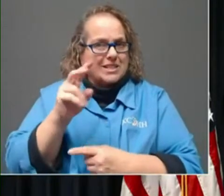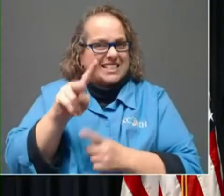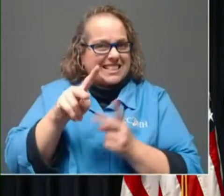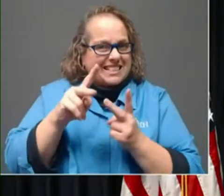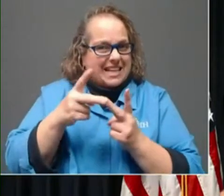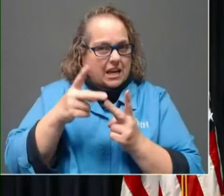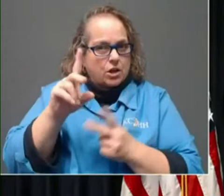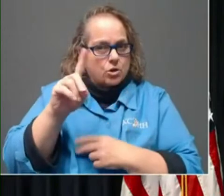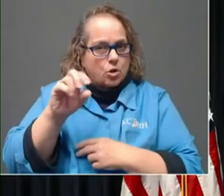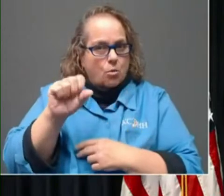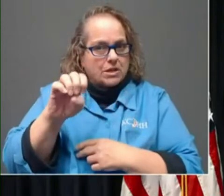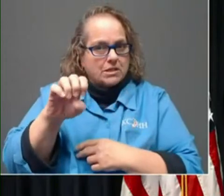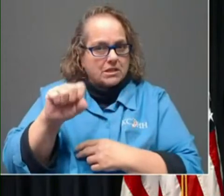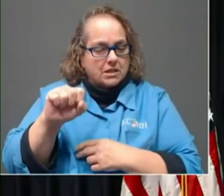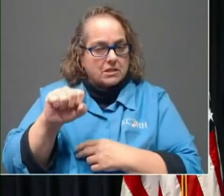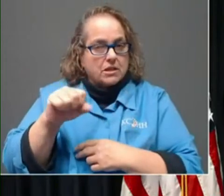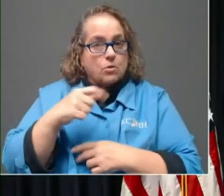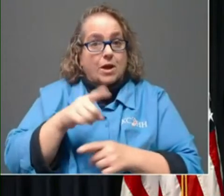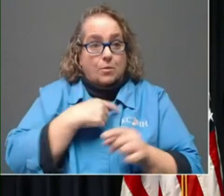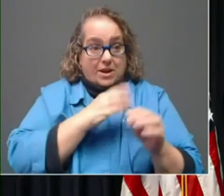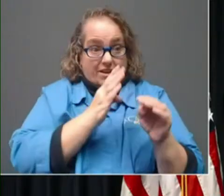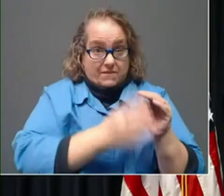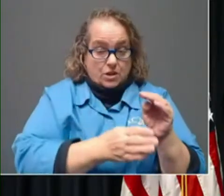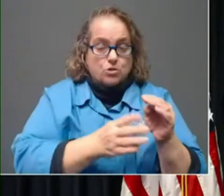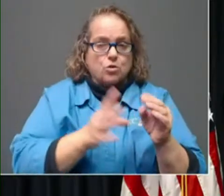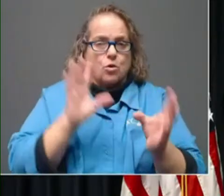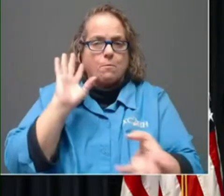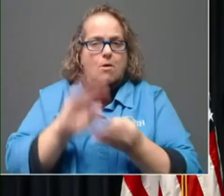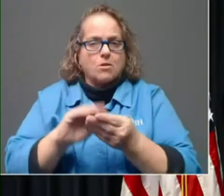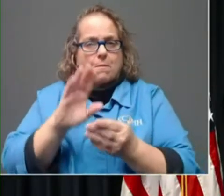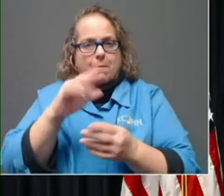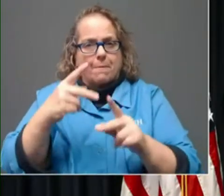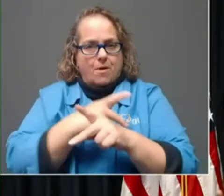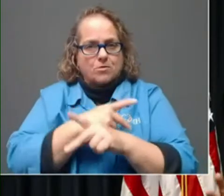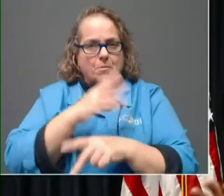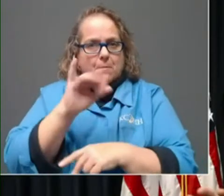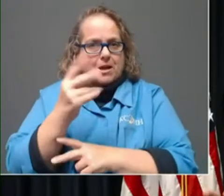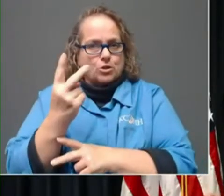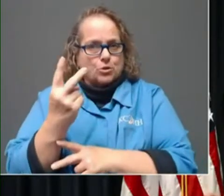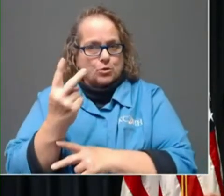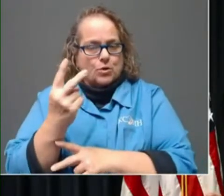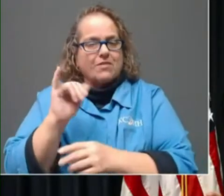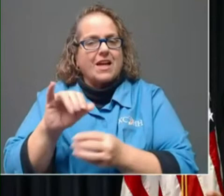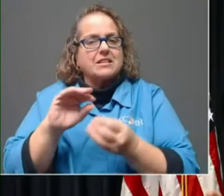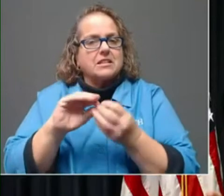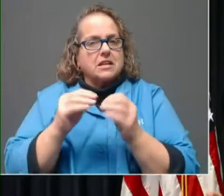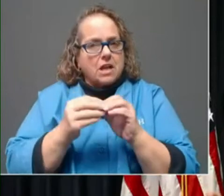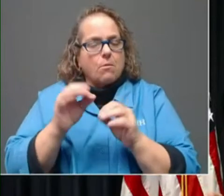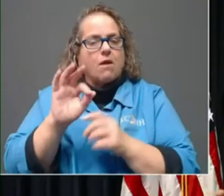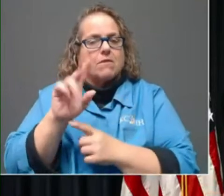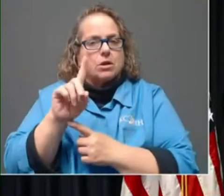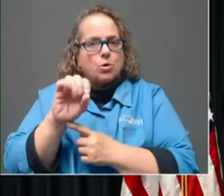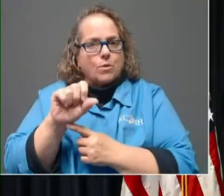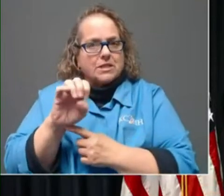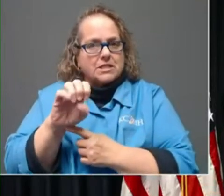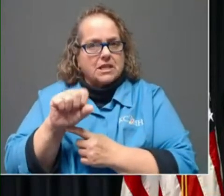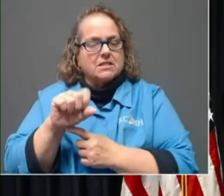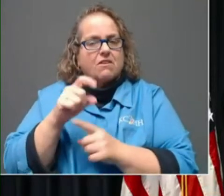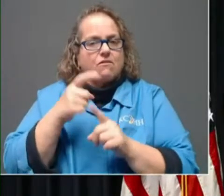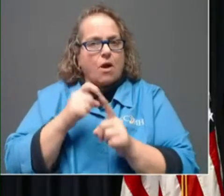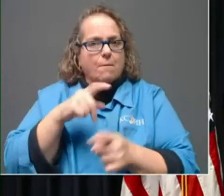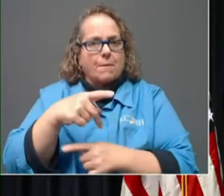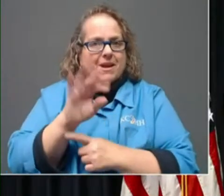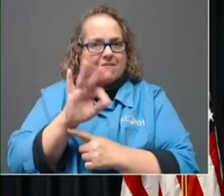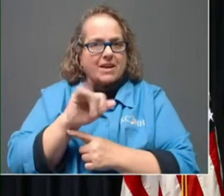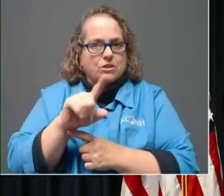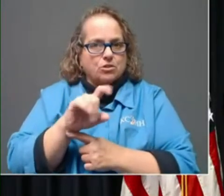get through all of them and then multiply by 2, that will be the number of doses from Pfizer that they will give.